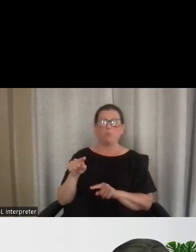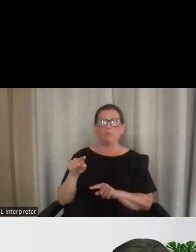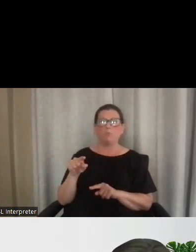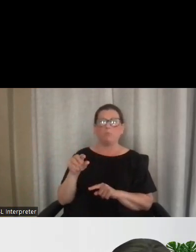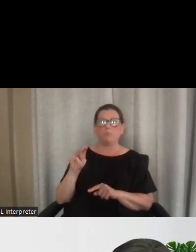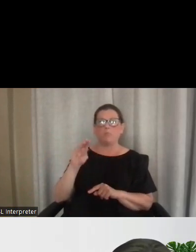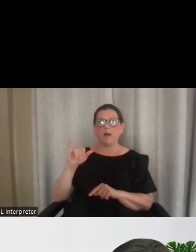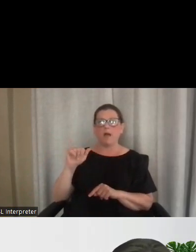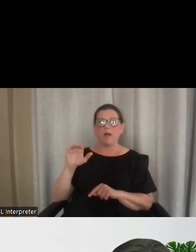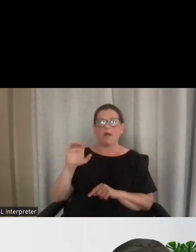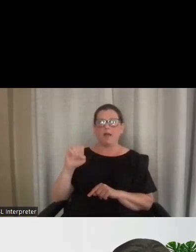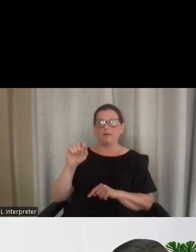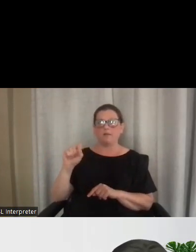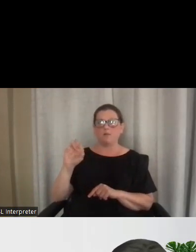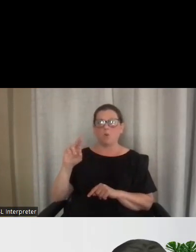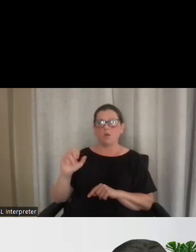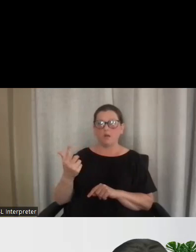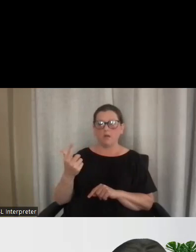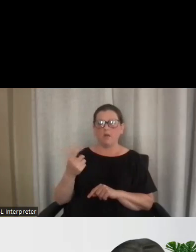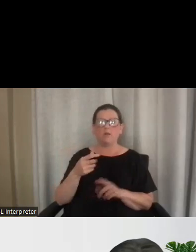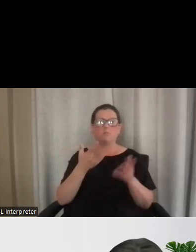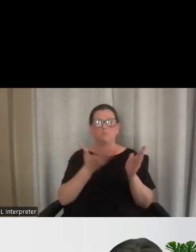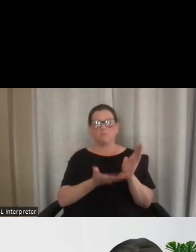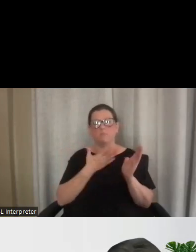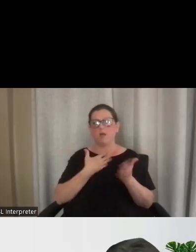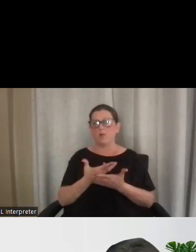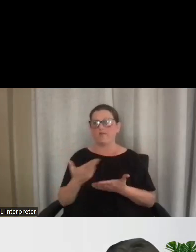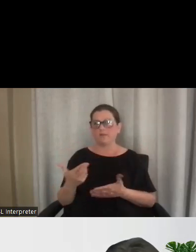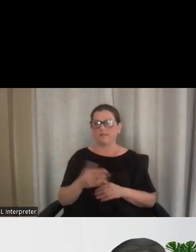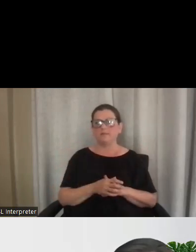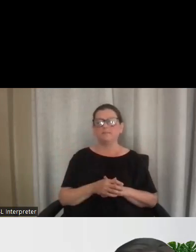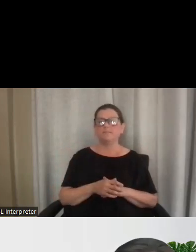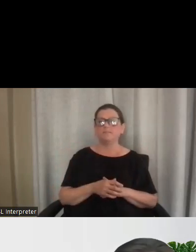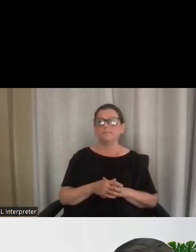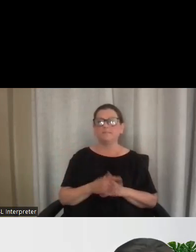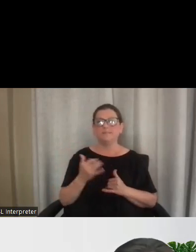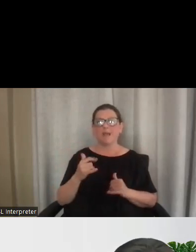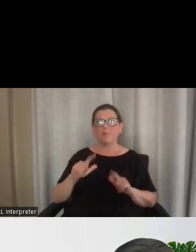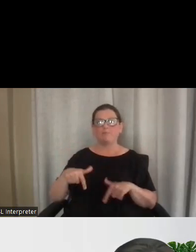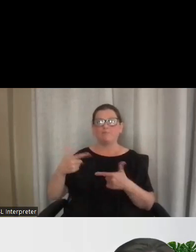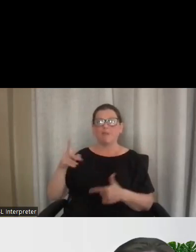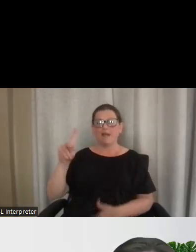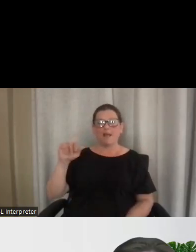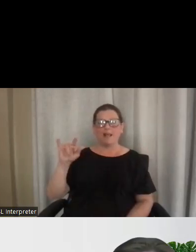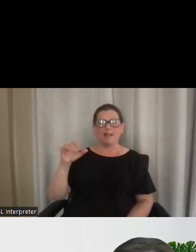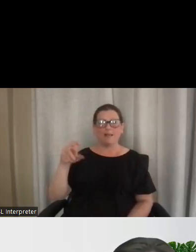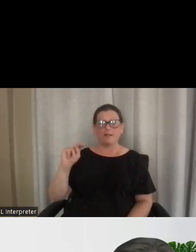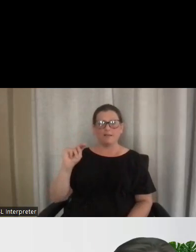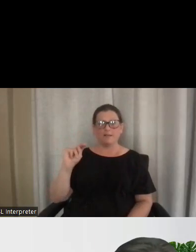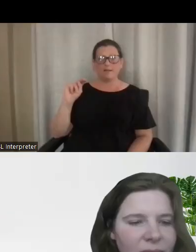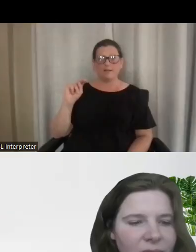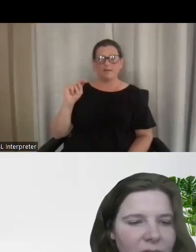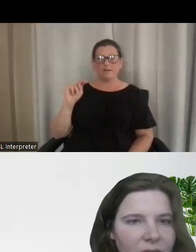myace.org. And here's some references, and I believe I'll hand it back to Caitlin.